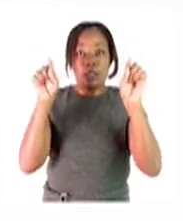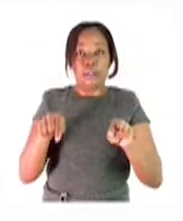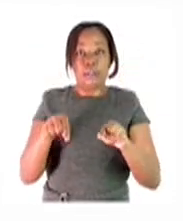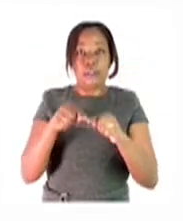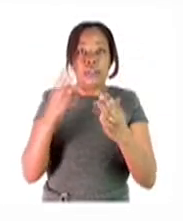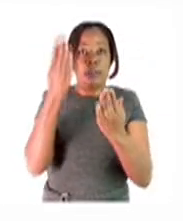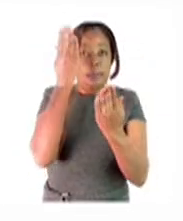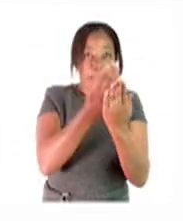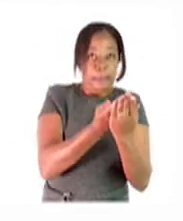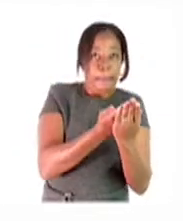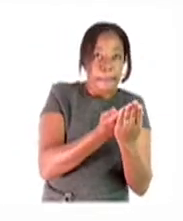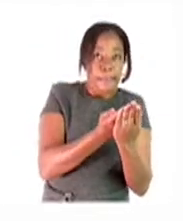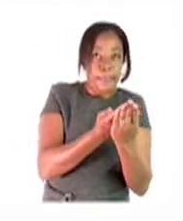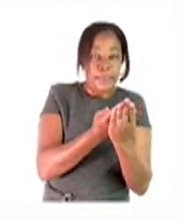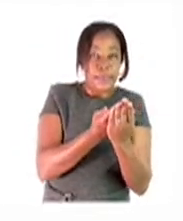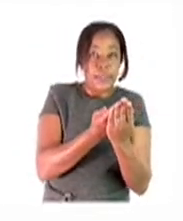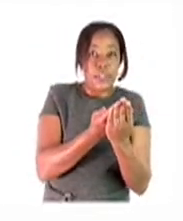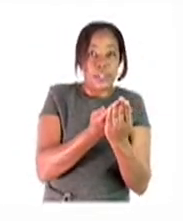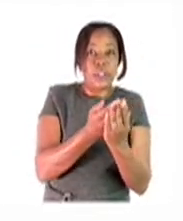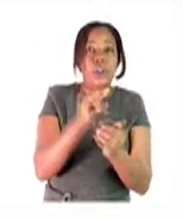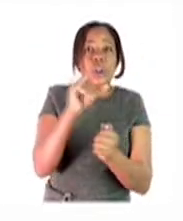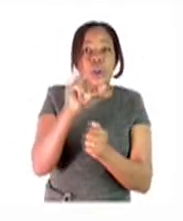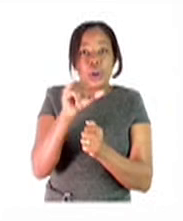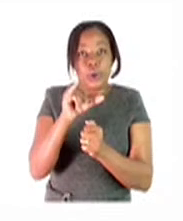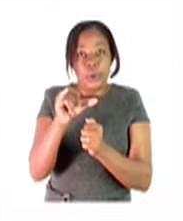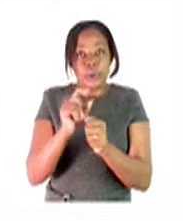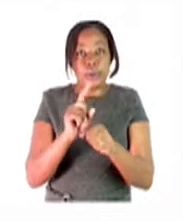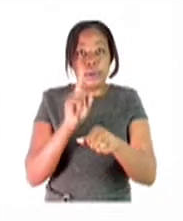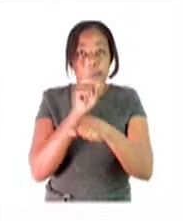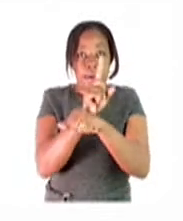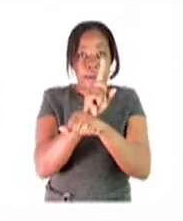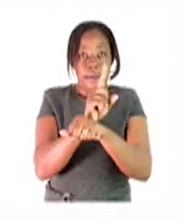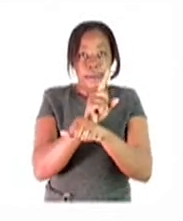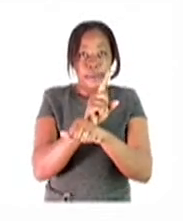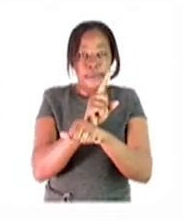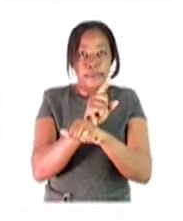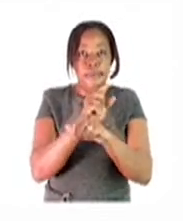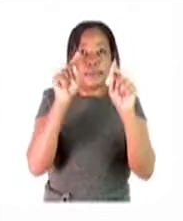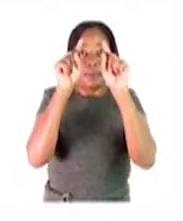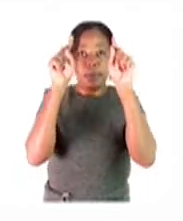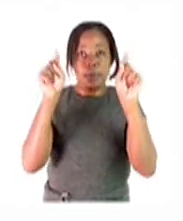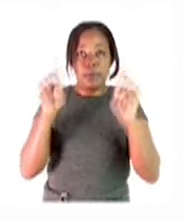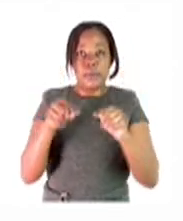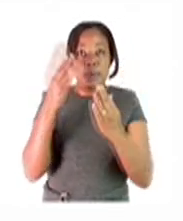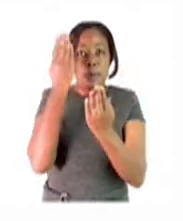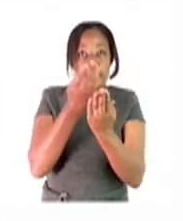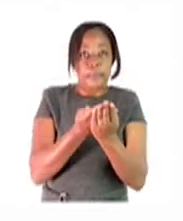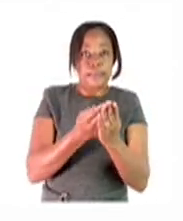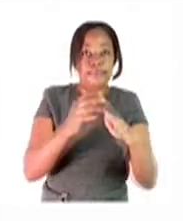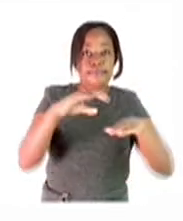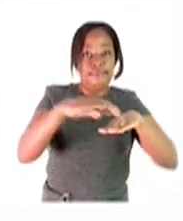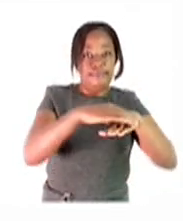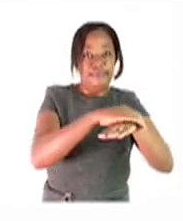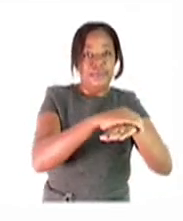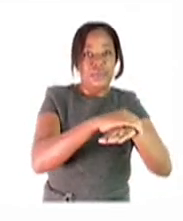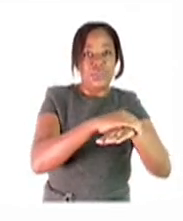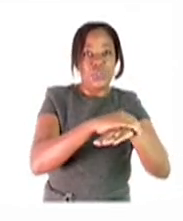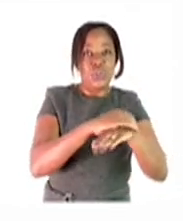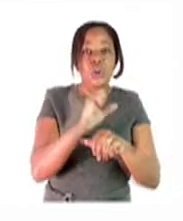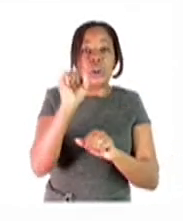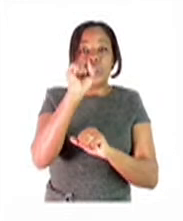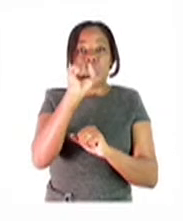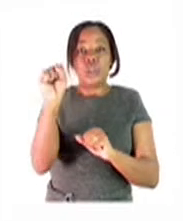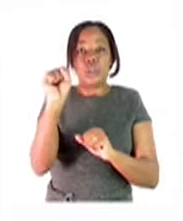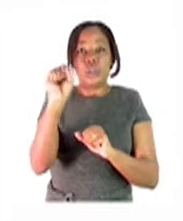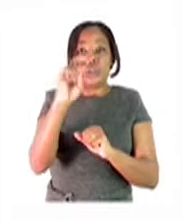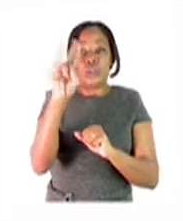as the picture. The first picture, what is that picture? That is a shoe. What sound does the shoe